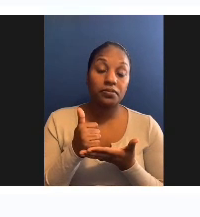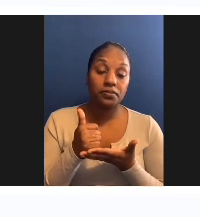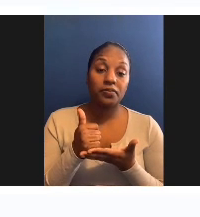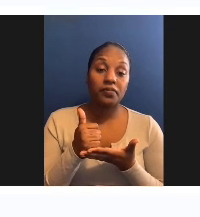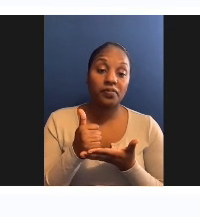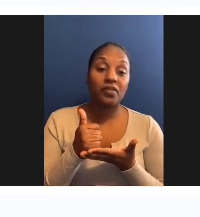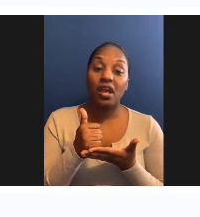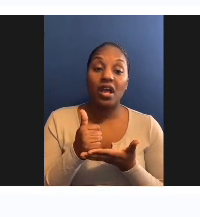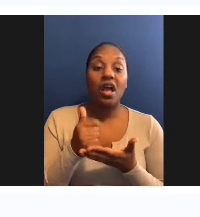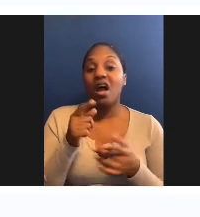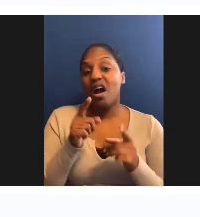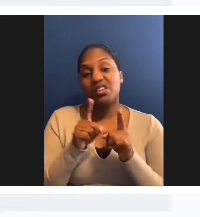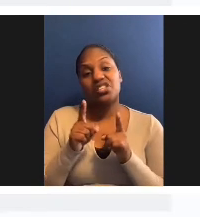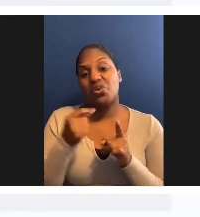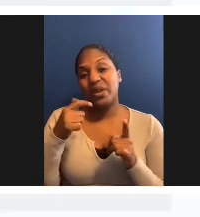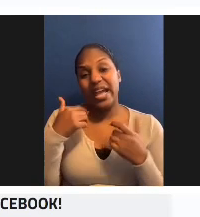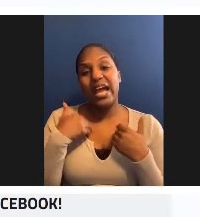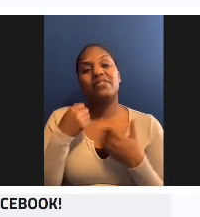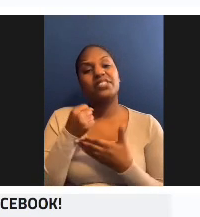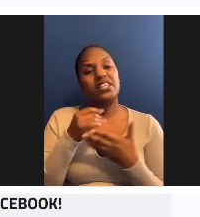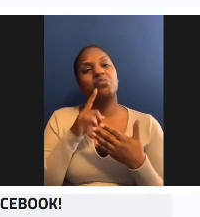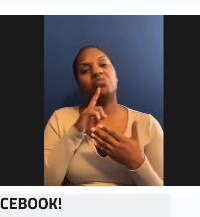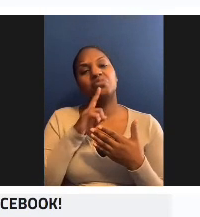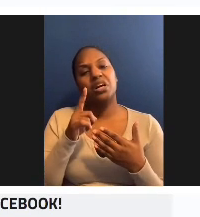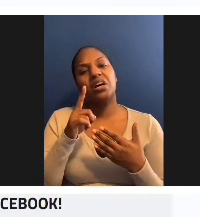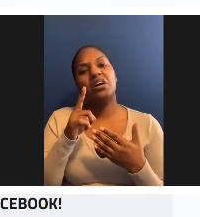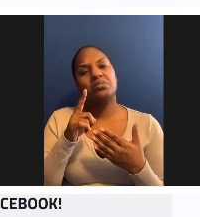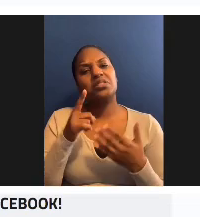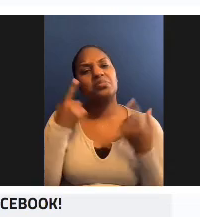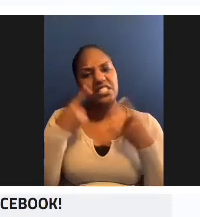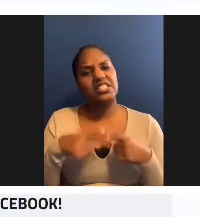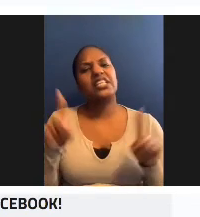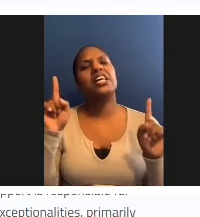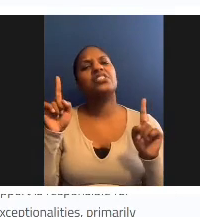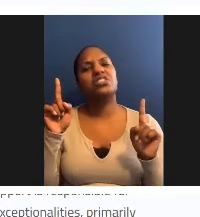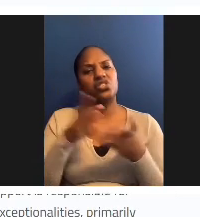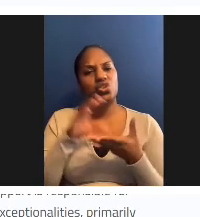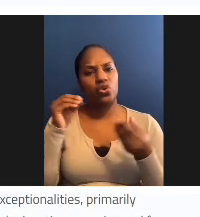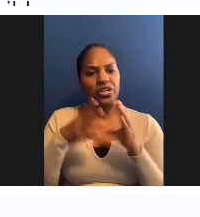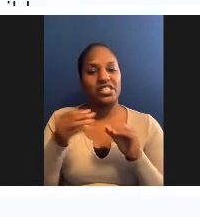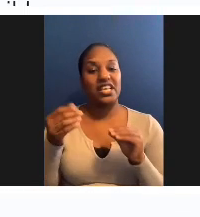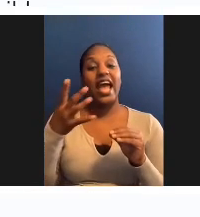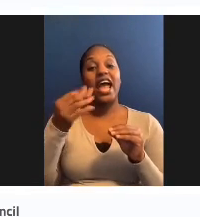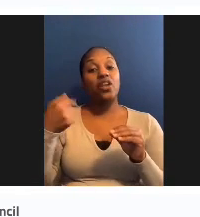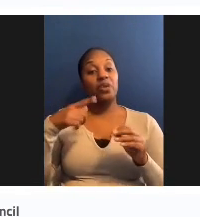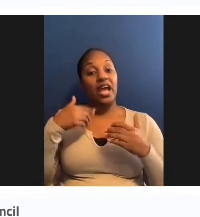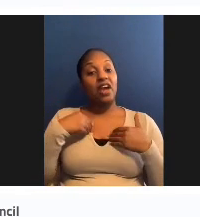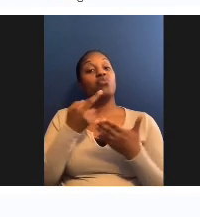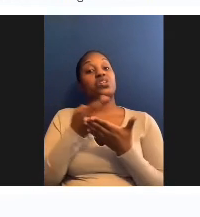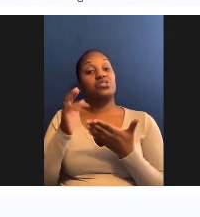as well as we have some success stories. Here are some resources that will help them,